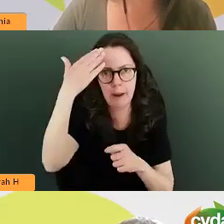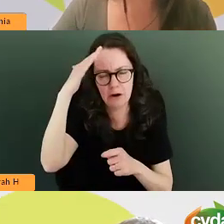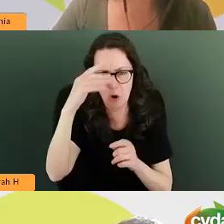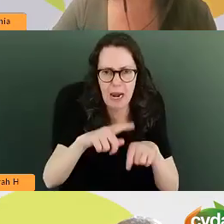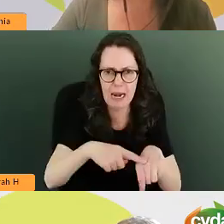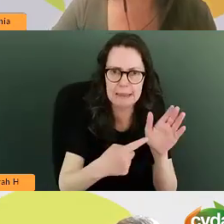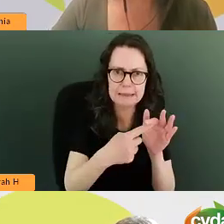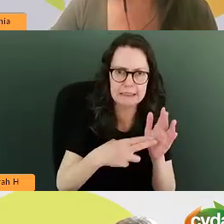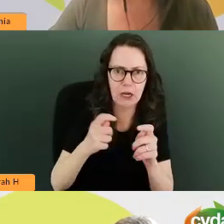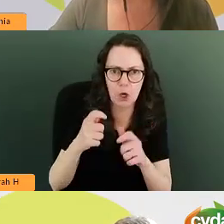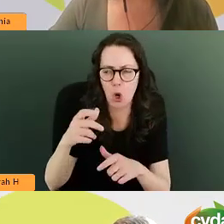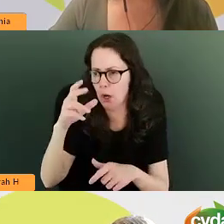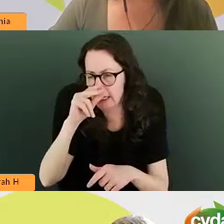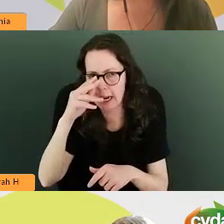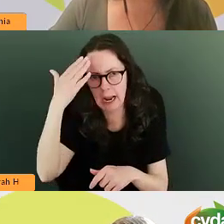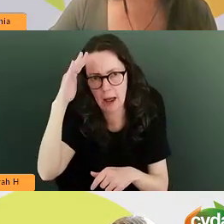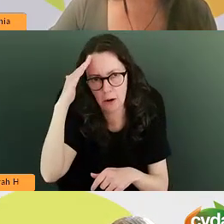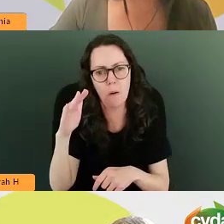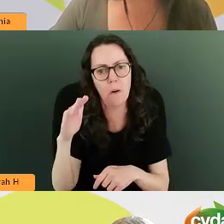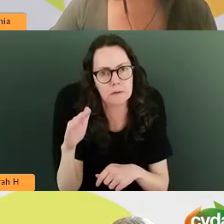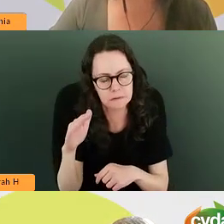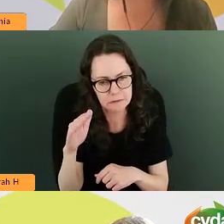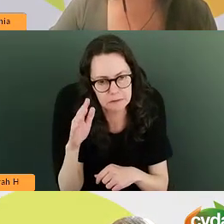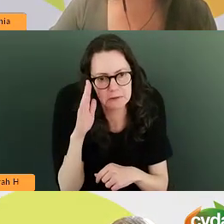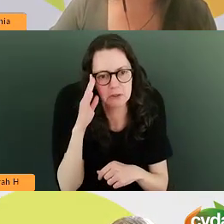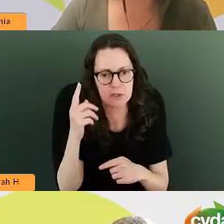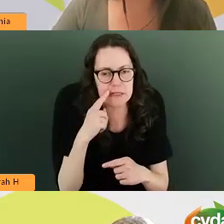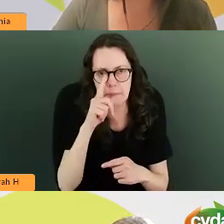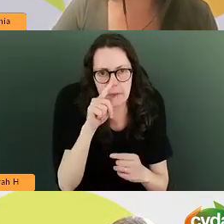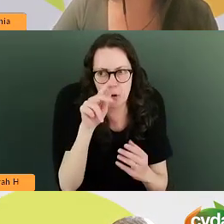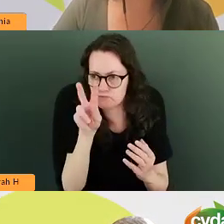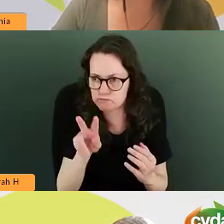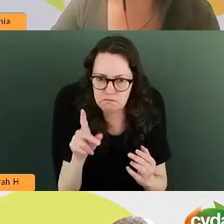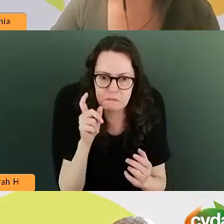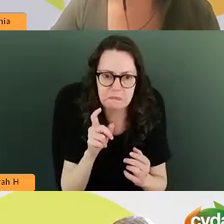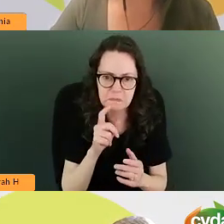adulthood. So there's a series of blogs as well.